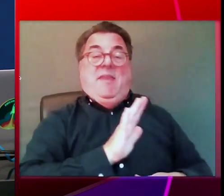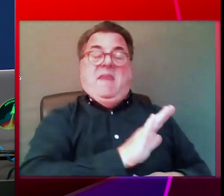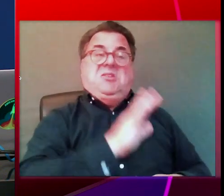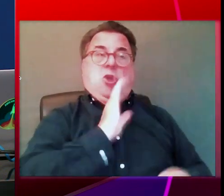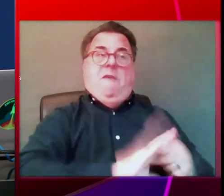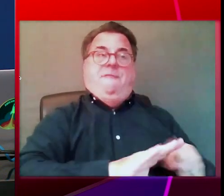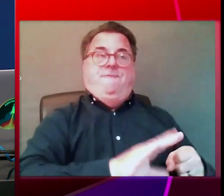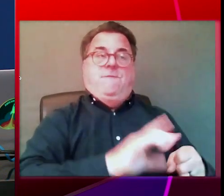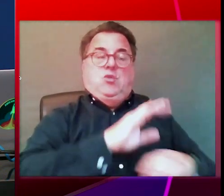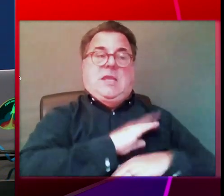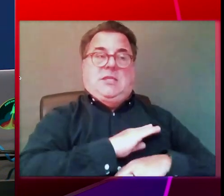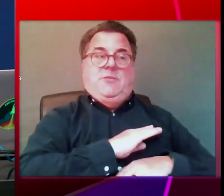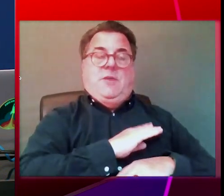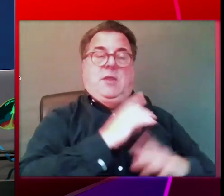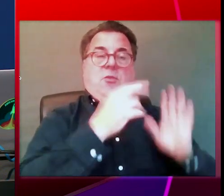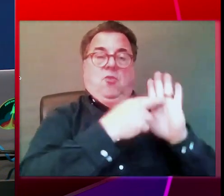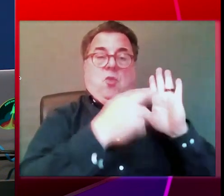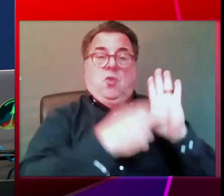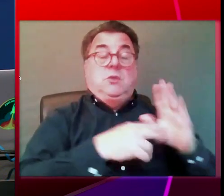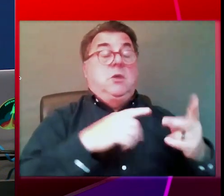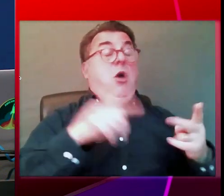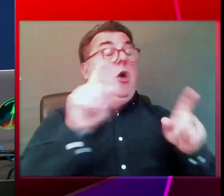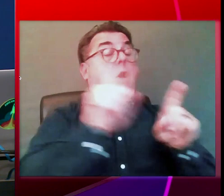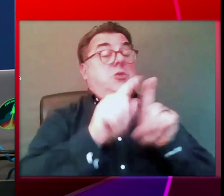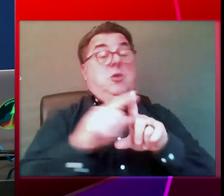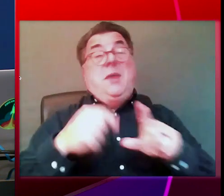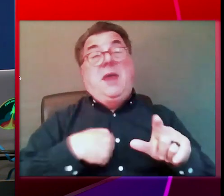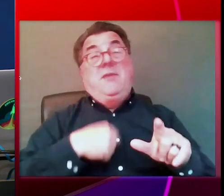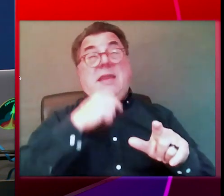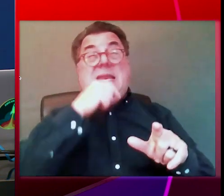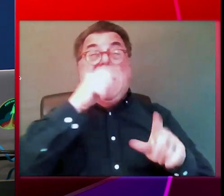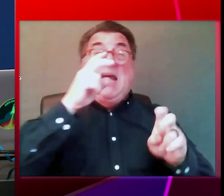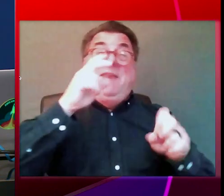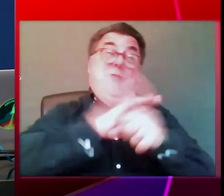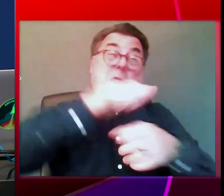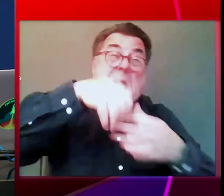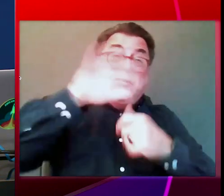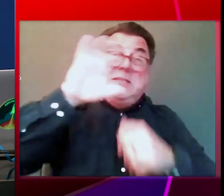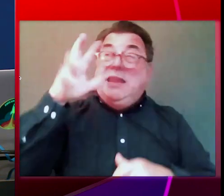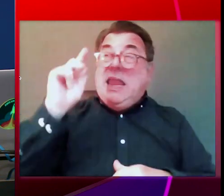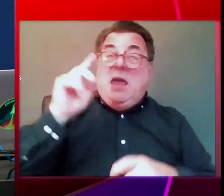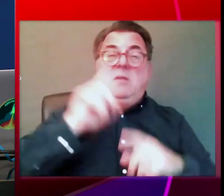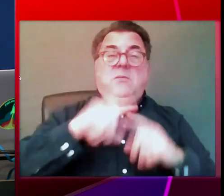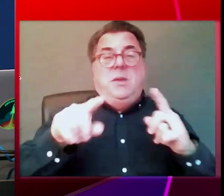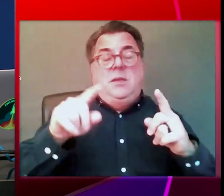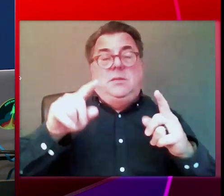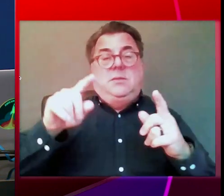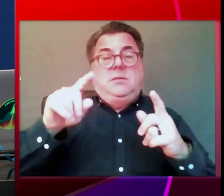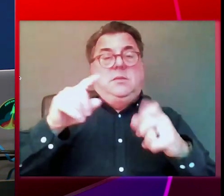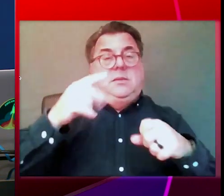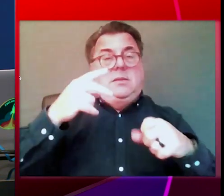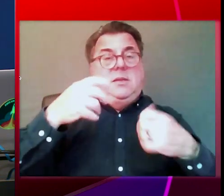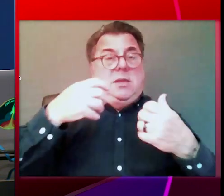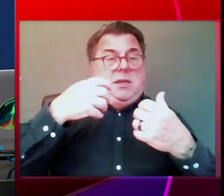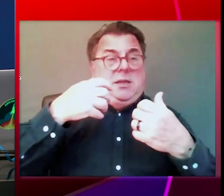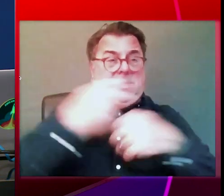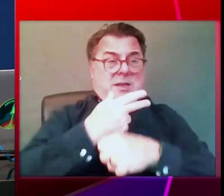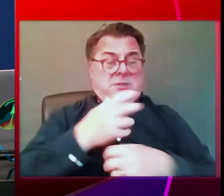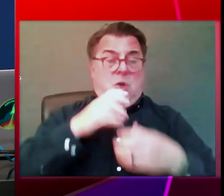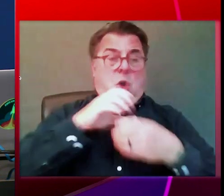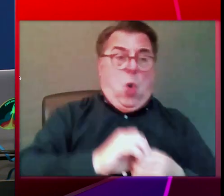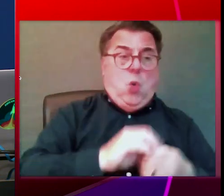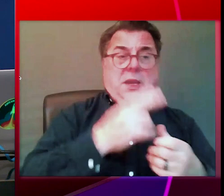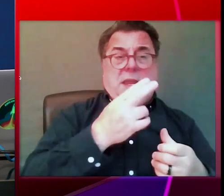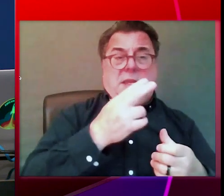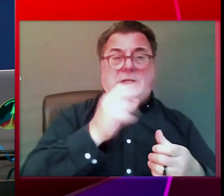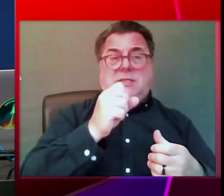this control. We also have, not quite outside of the cloud, but a dedicated customer-owned and operated HSM option